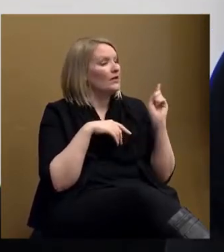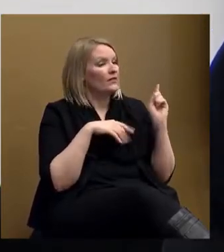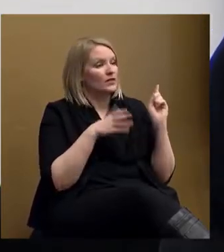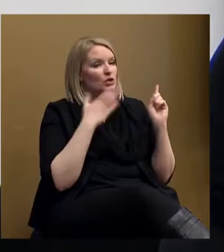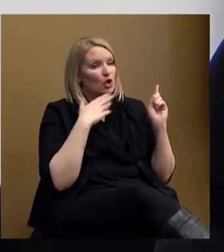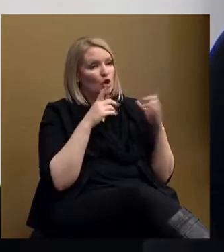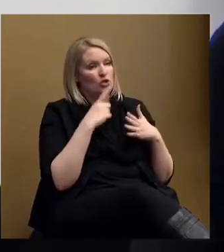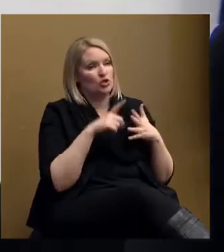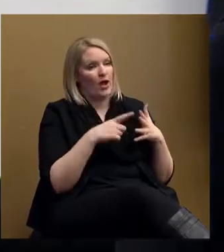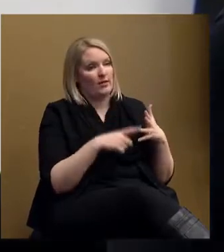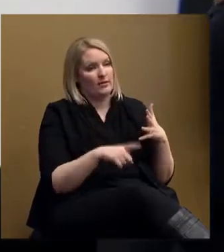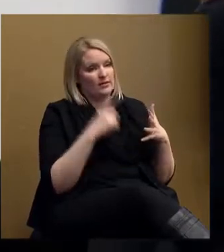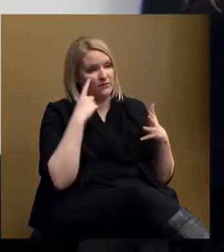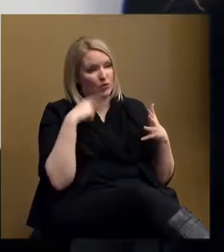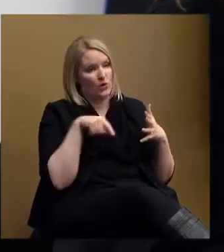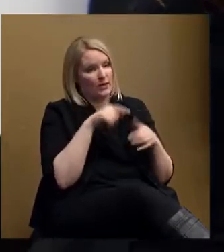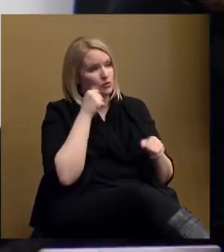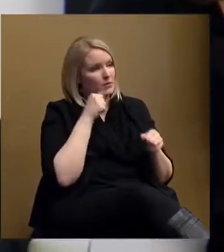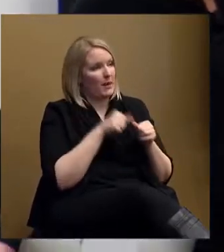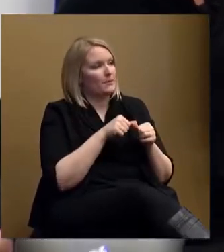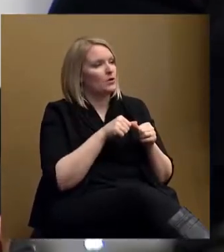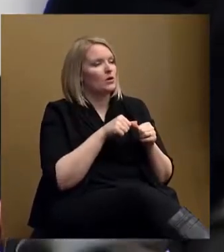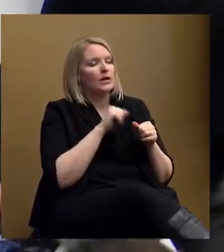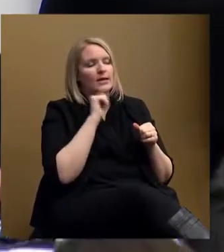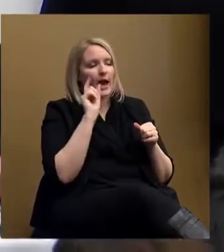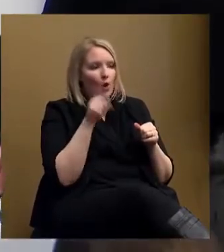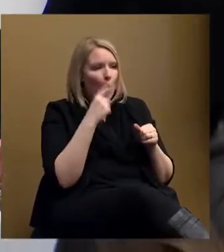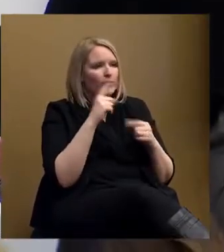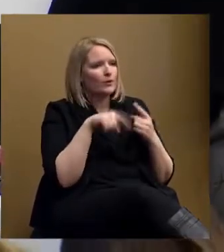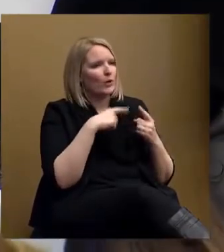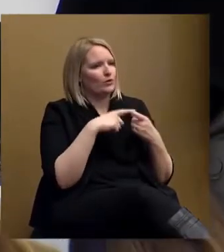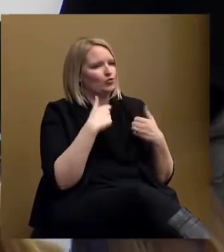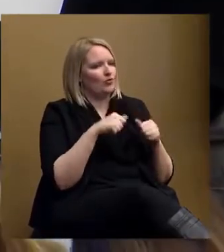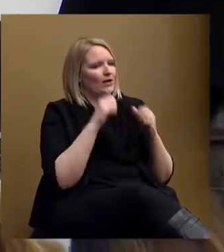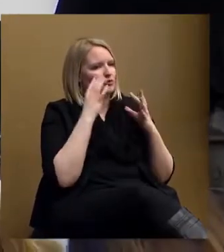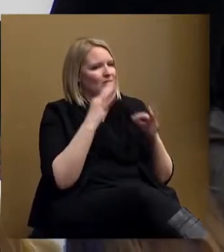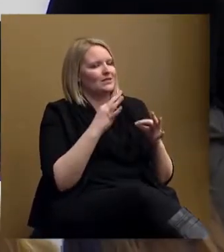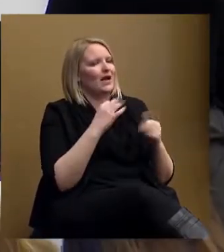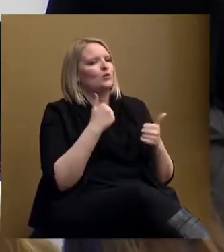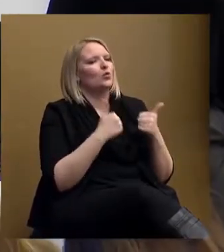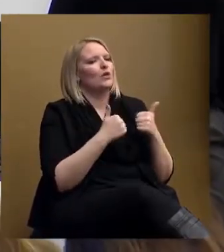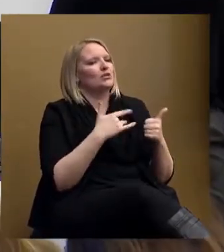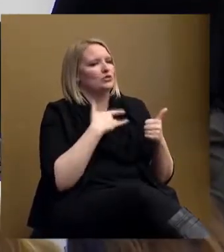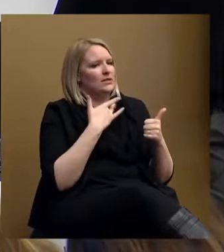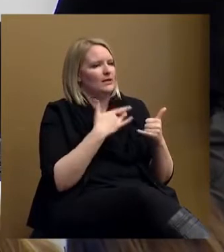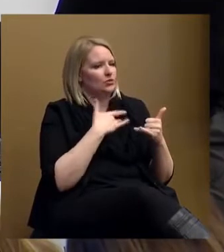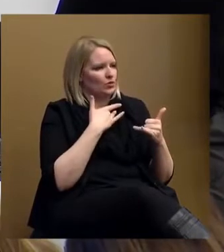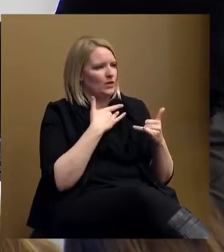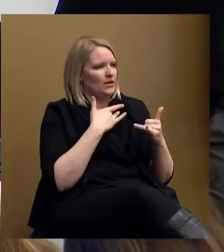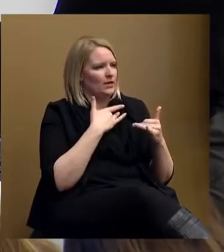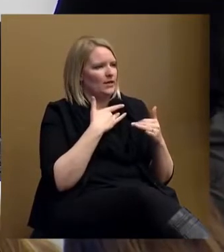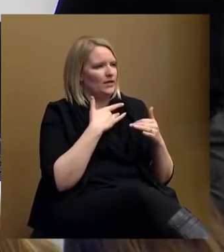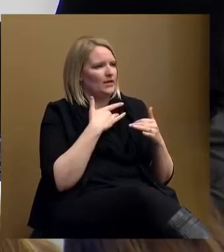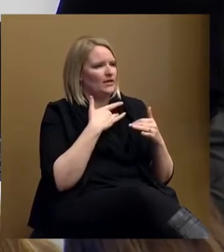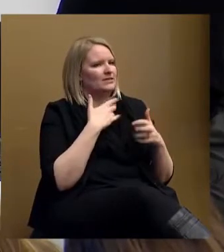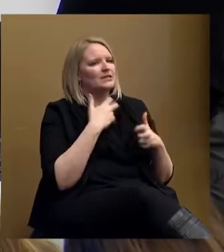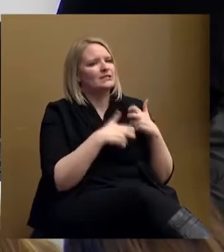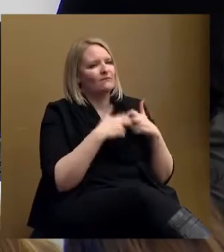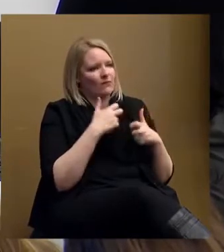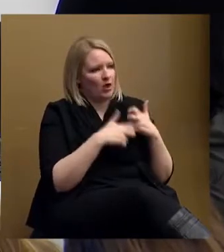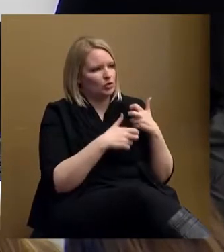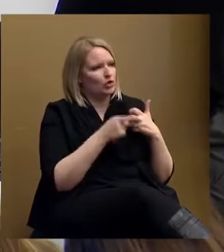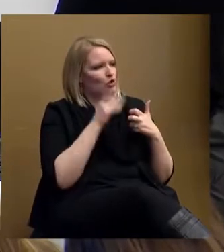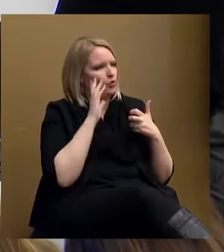checklist for you guys to keep in mind, not only when you're trying to decide which sensory dysfunction are you going